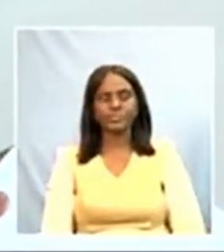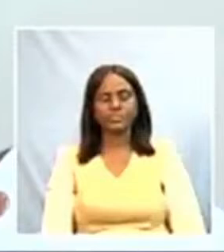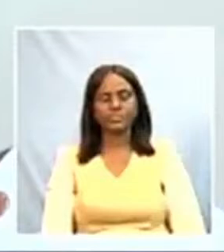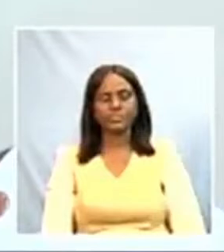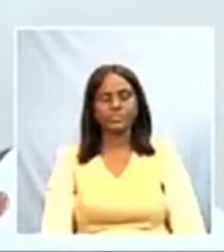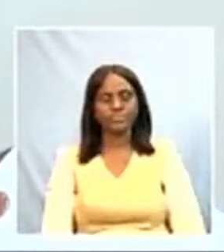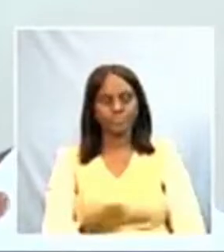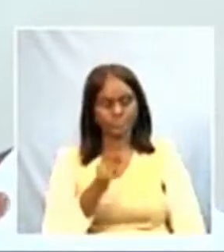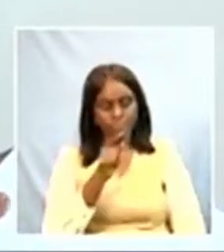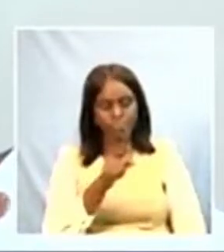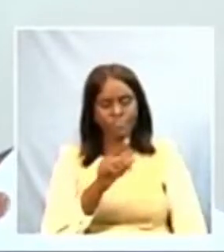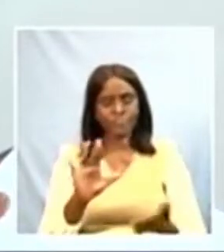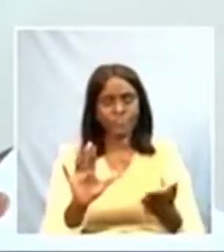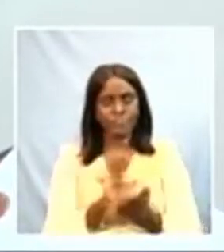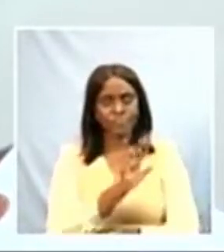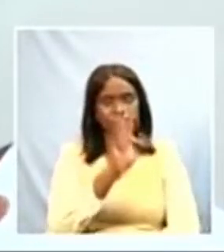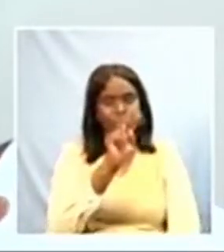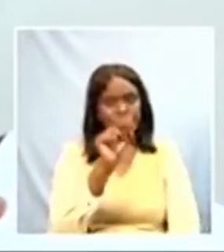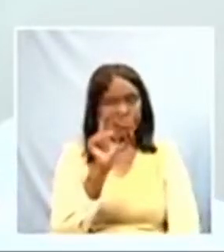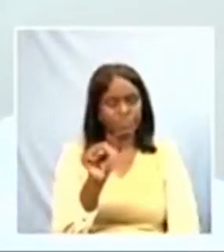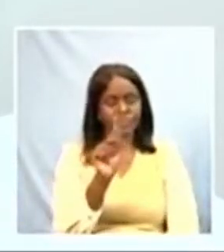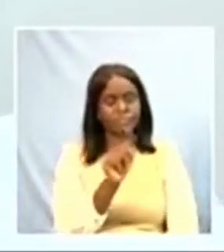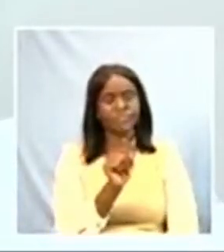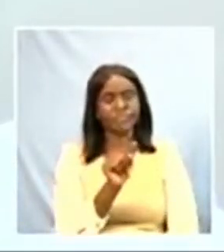It is on page 22,